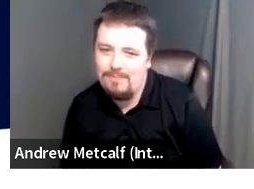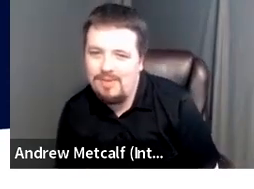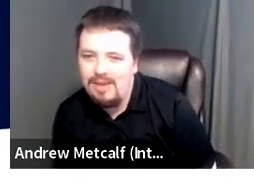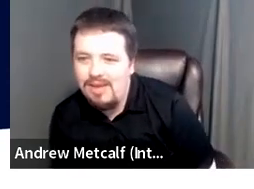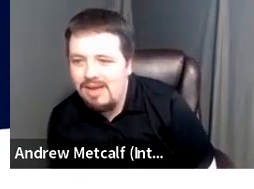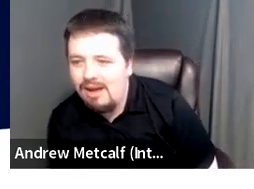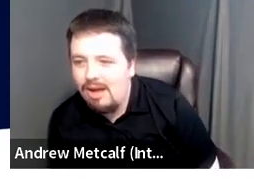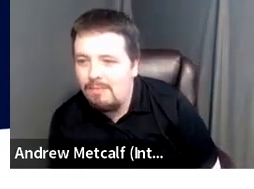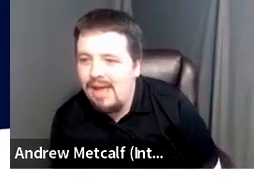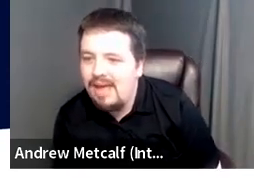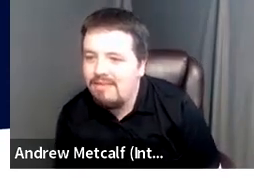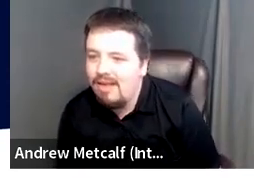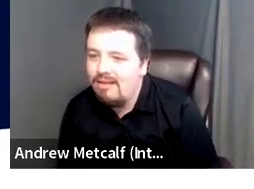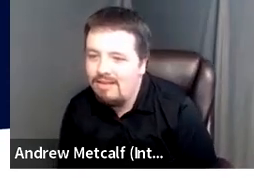children.